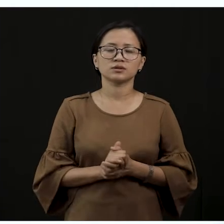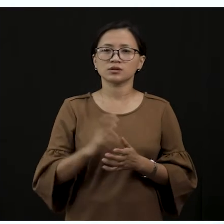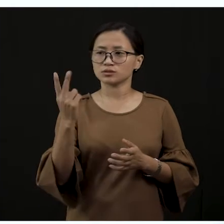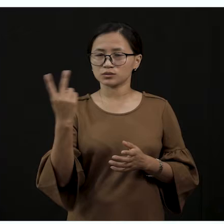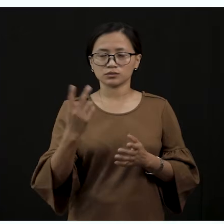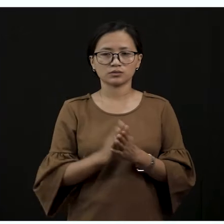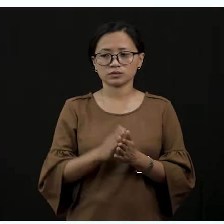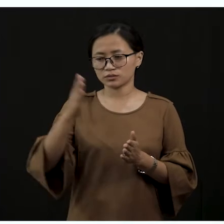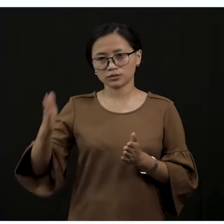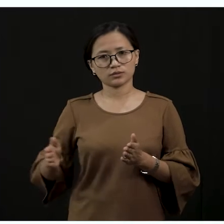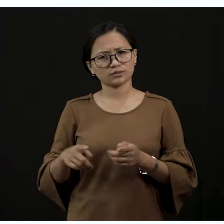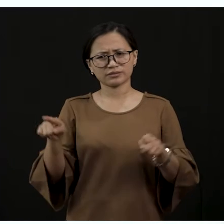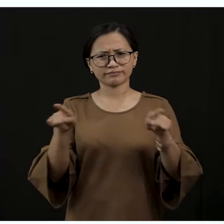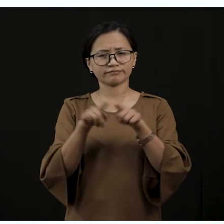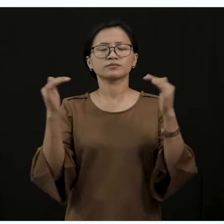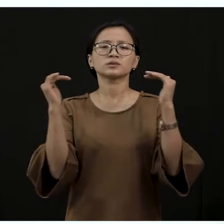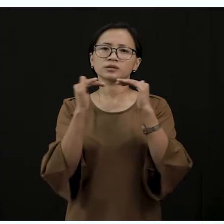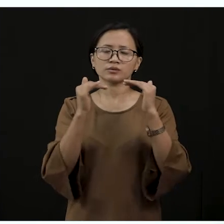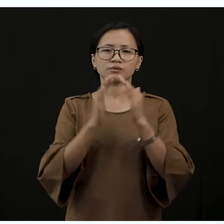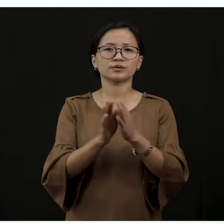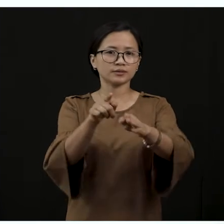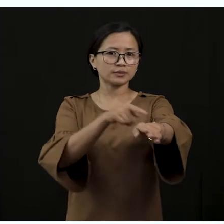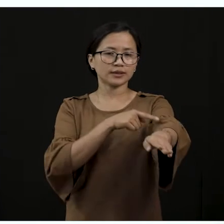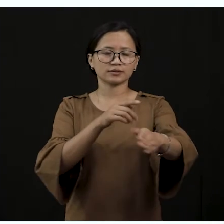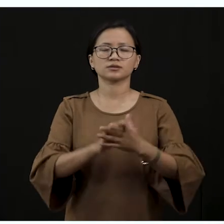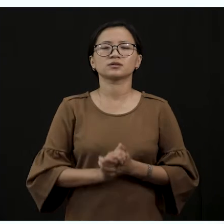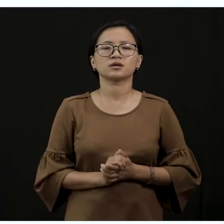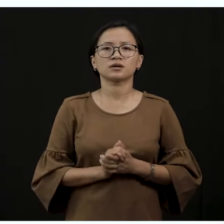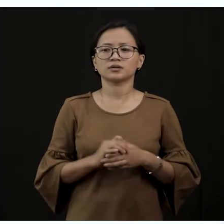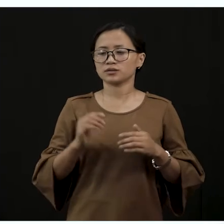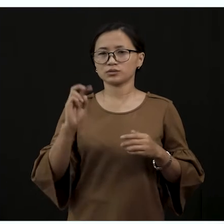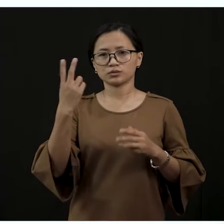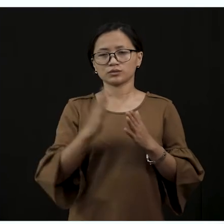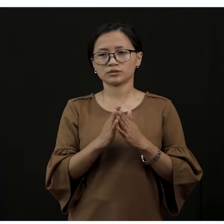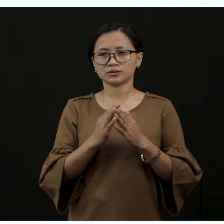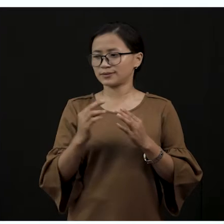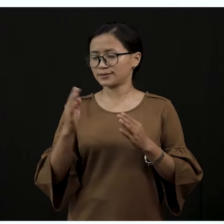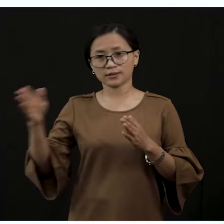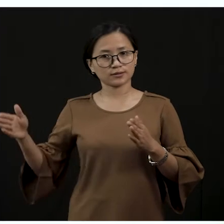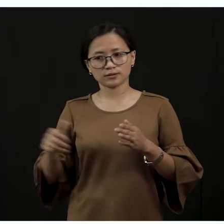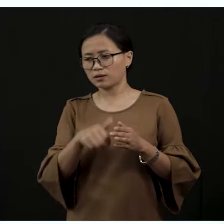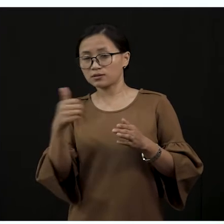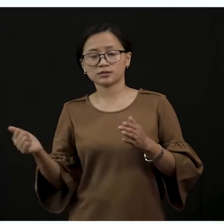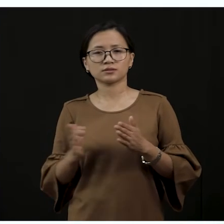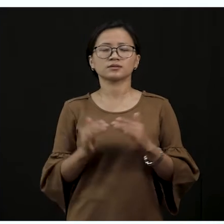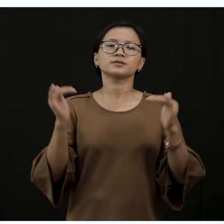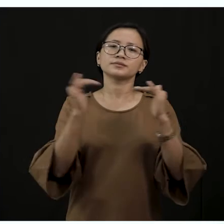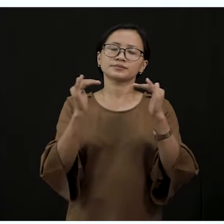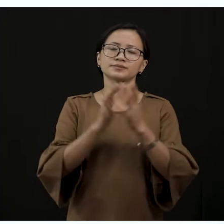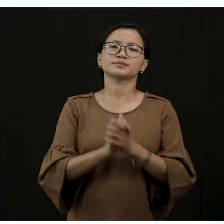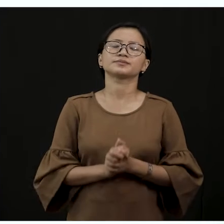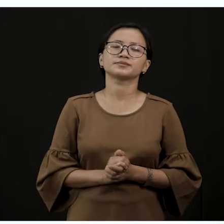2 sides are equal in length and these 2 sides are same. So, opposite sides are equal